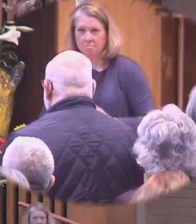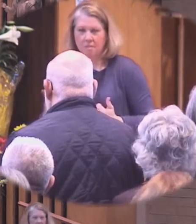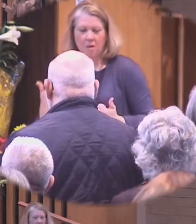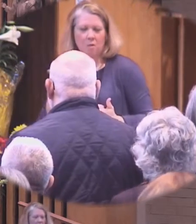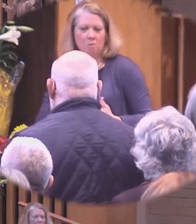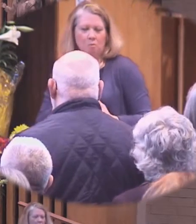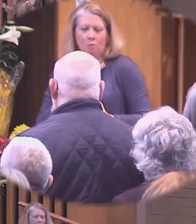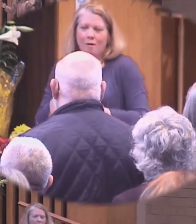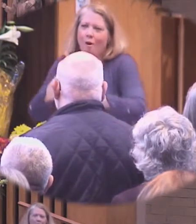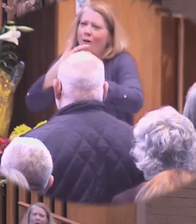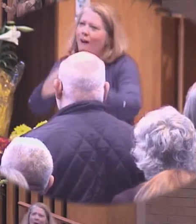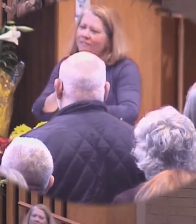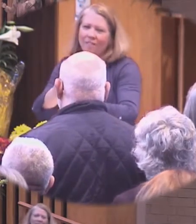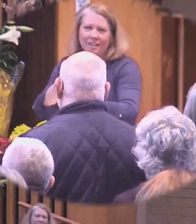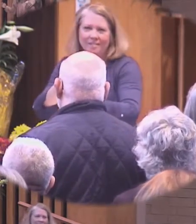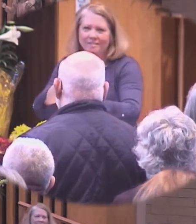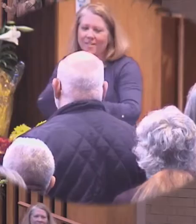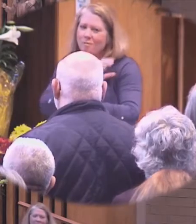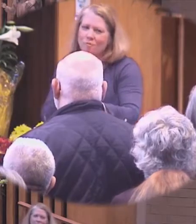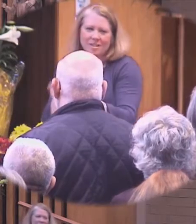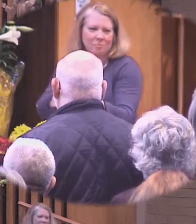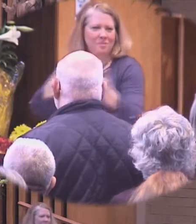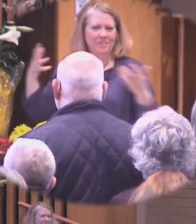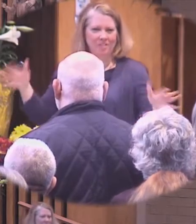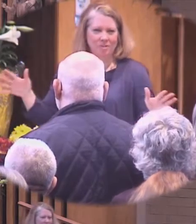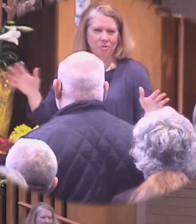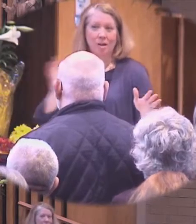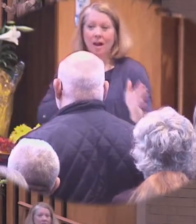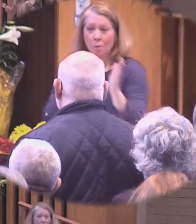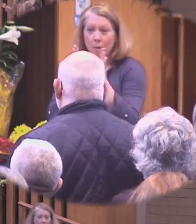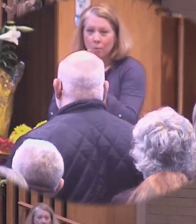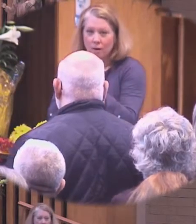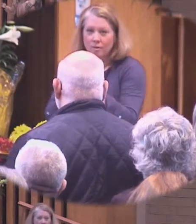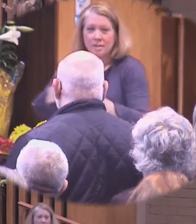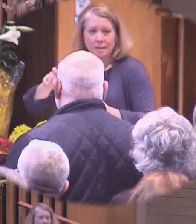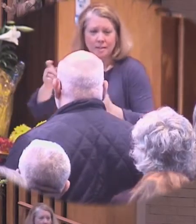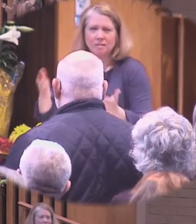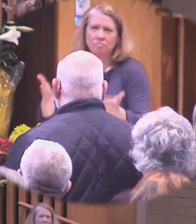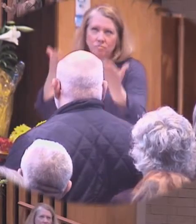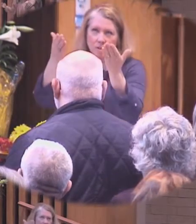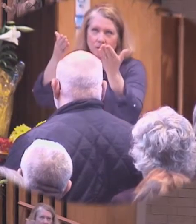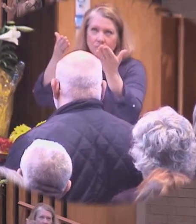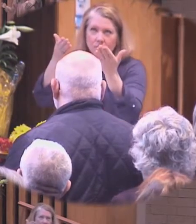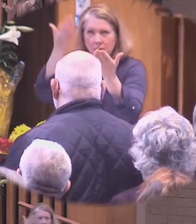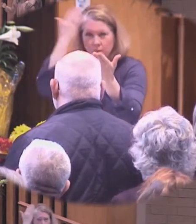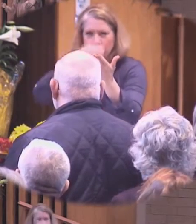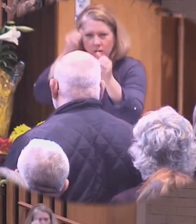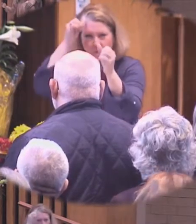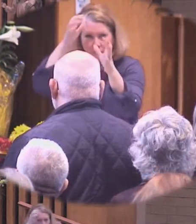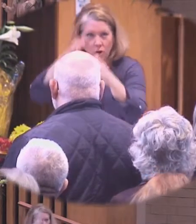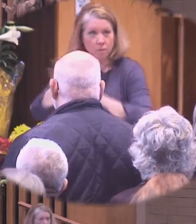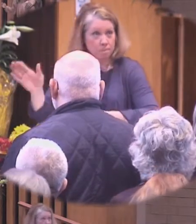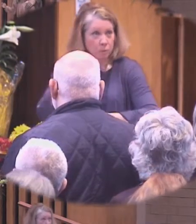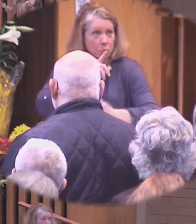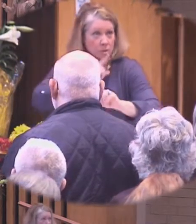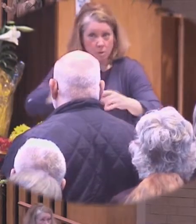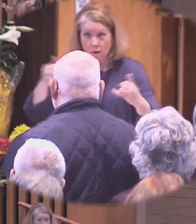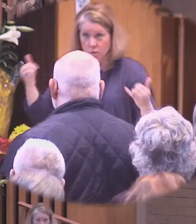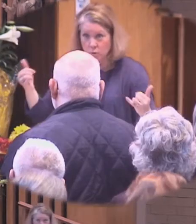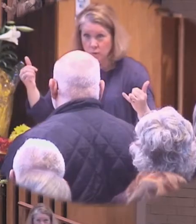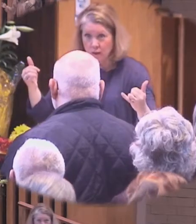confidence in the risen Christ, we place before the Father our humble needs. Our response will